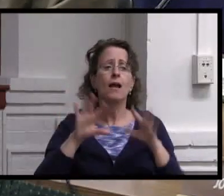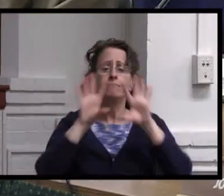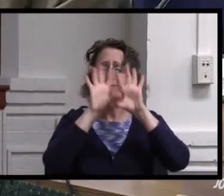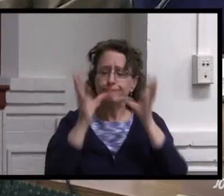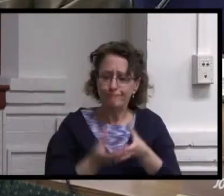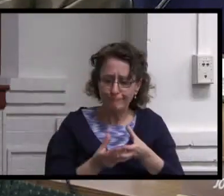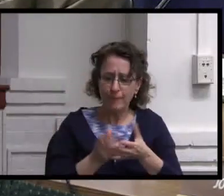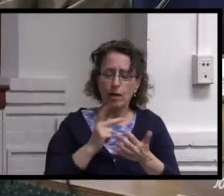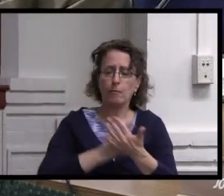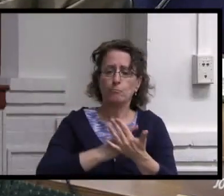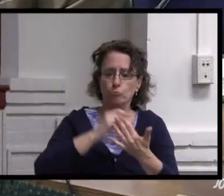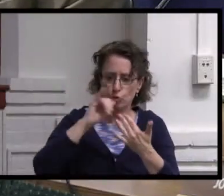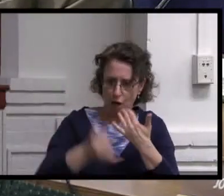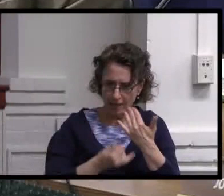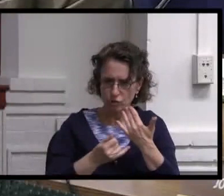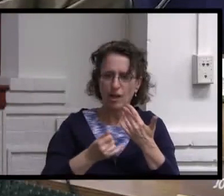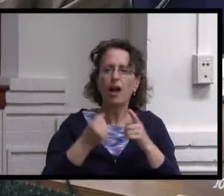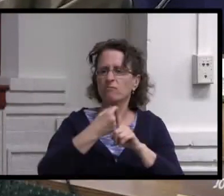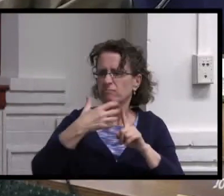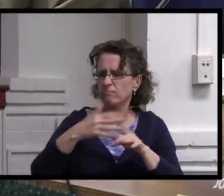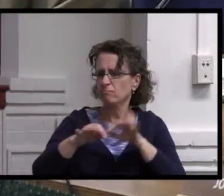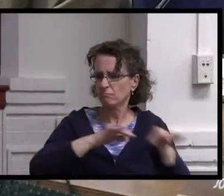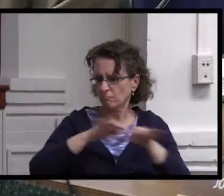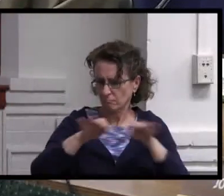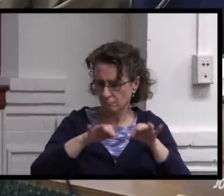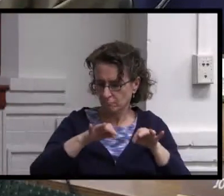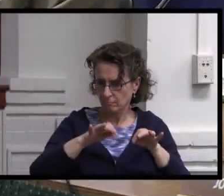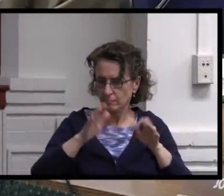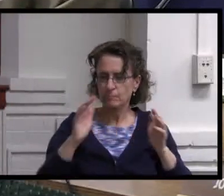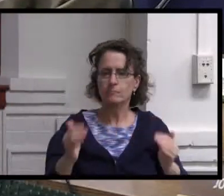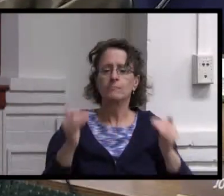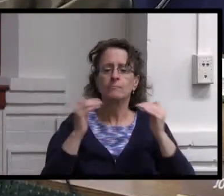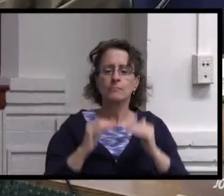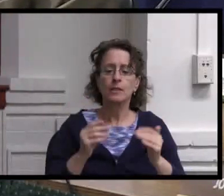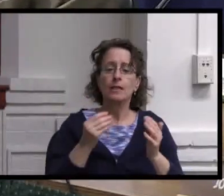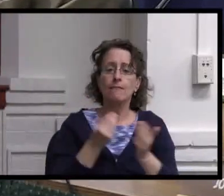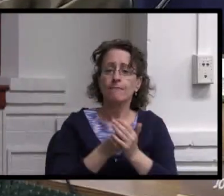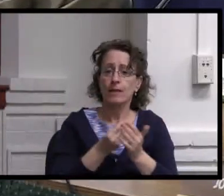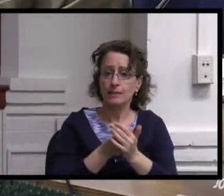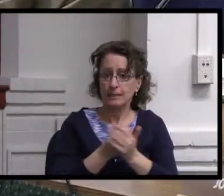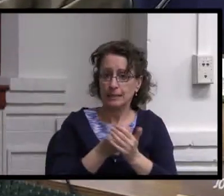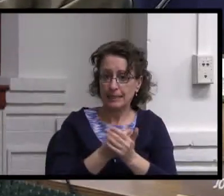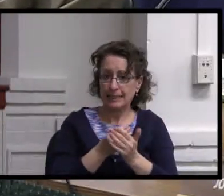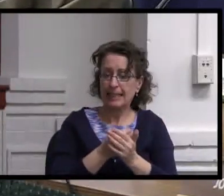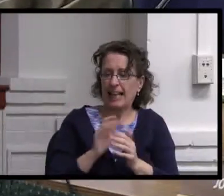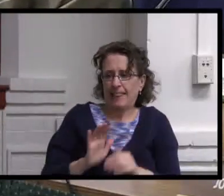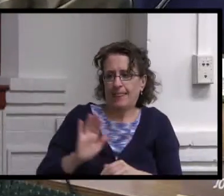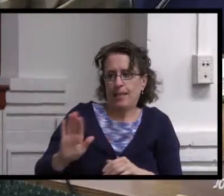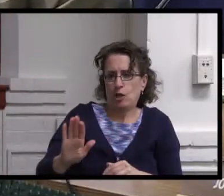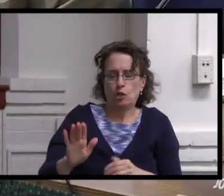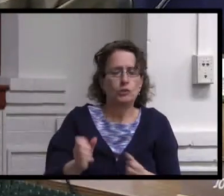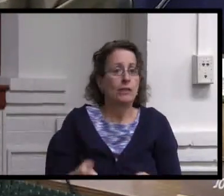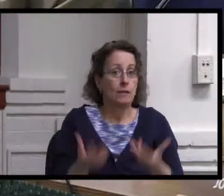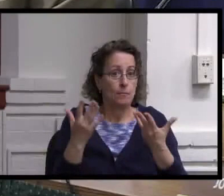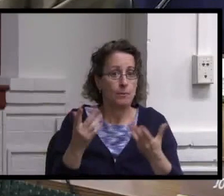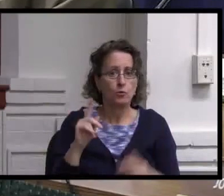scope of the project, and then says, refers to the funding of the $100,000 and the town's obligation